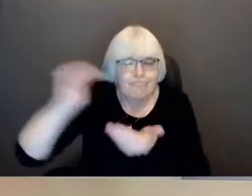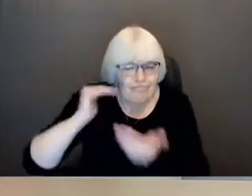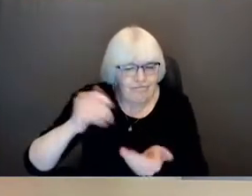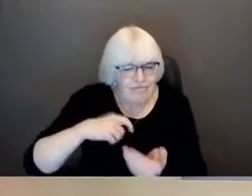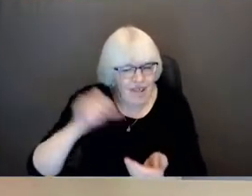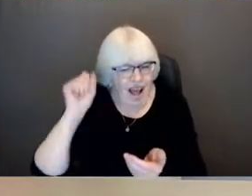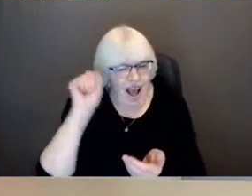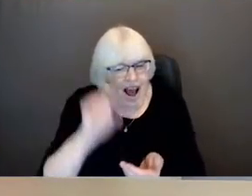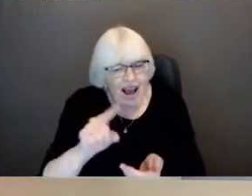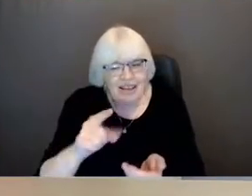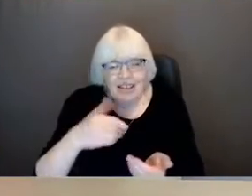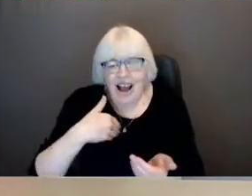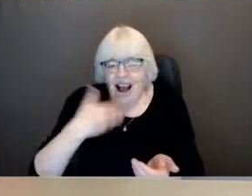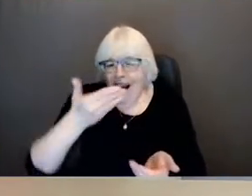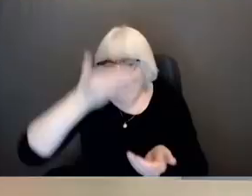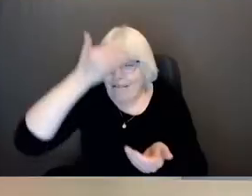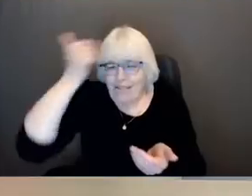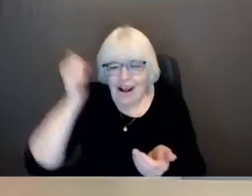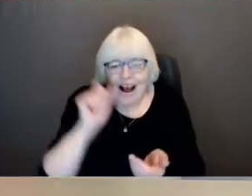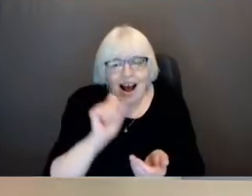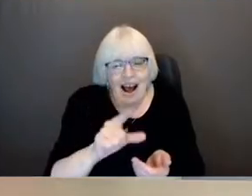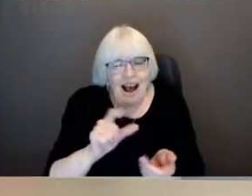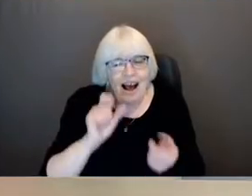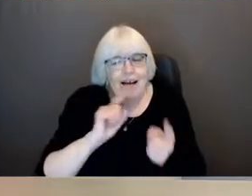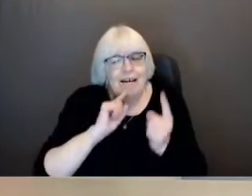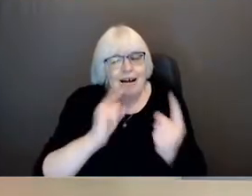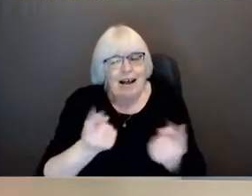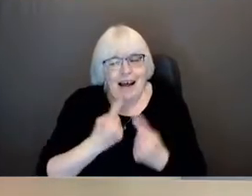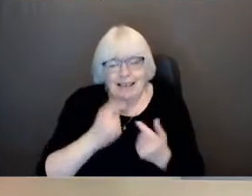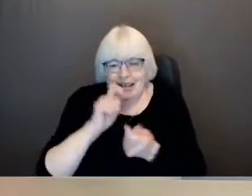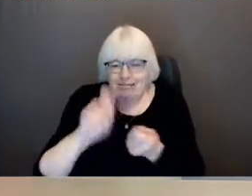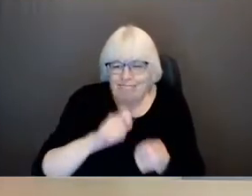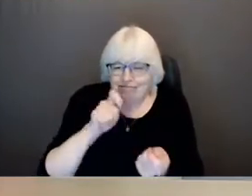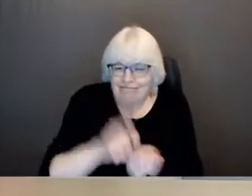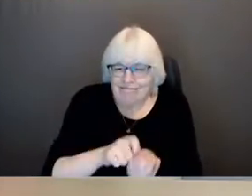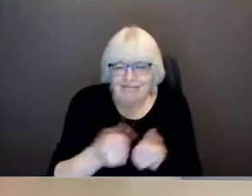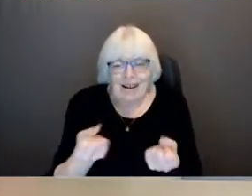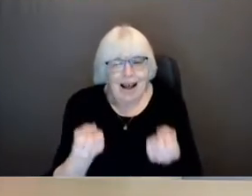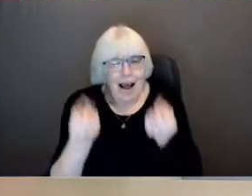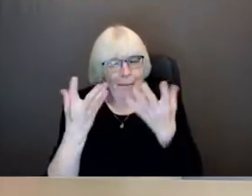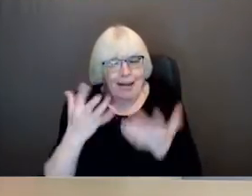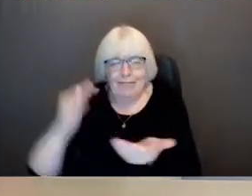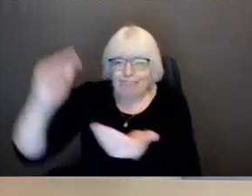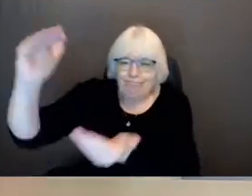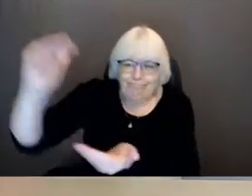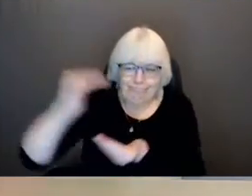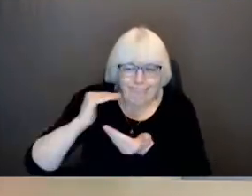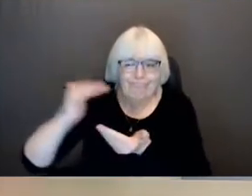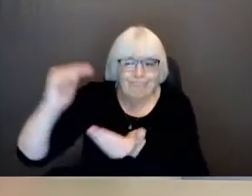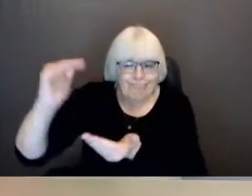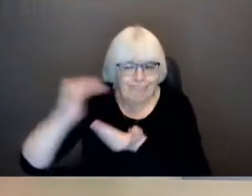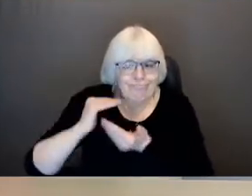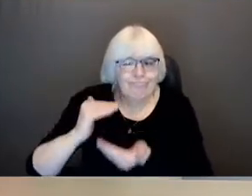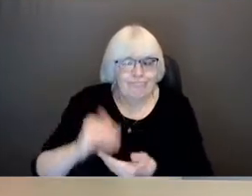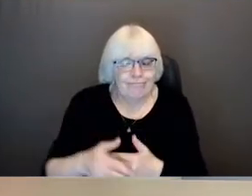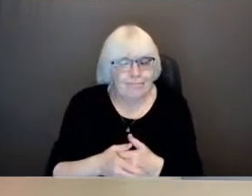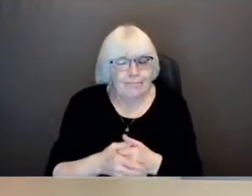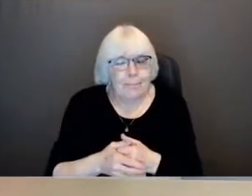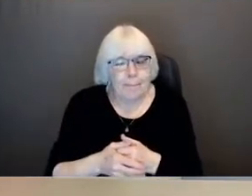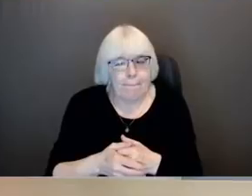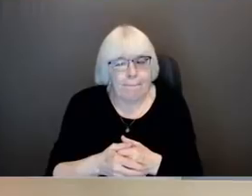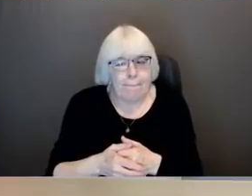Hi, Stu, again. So I think I know I gave you some of those numbers that you were looking for during the actual